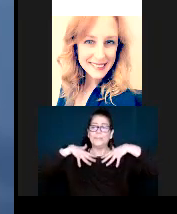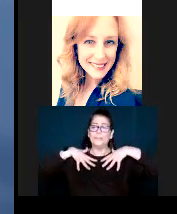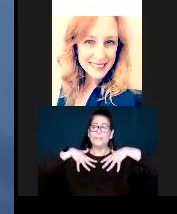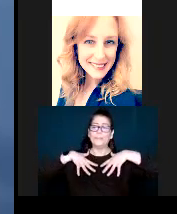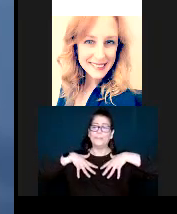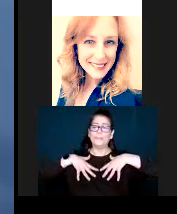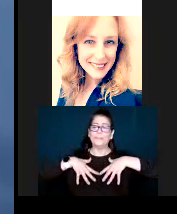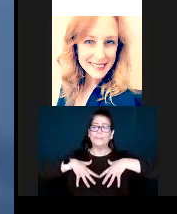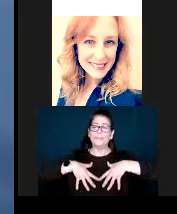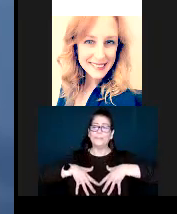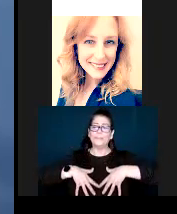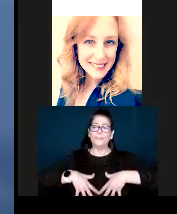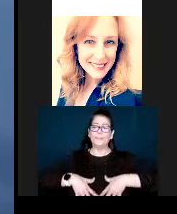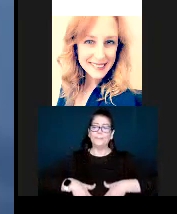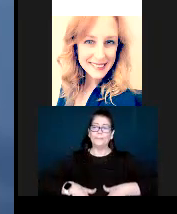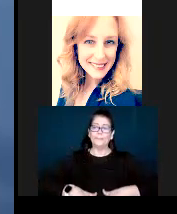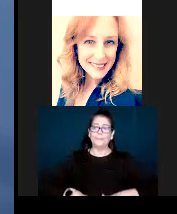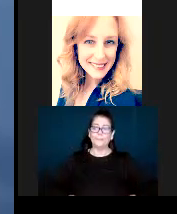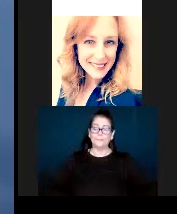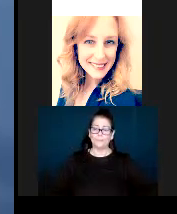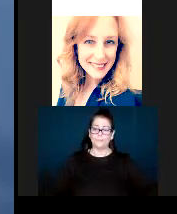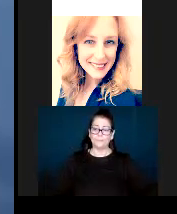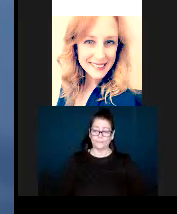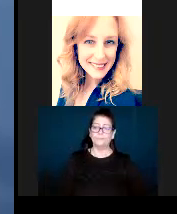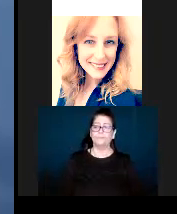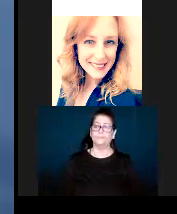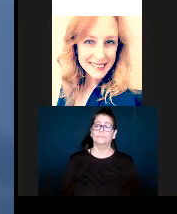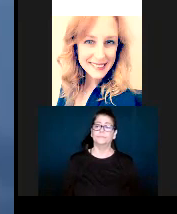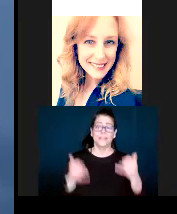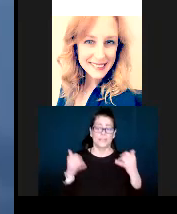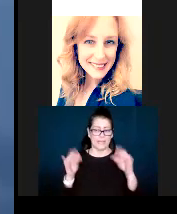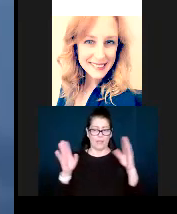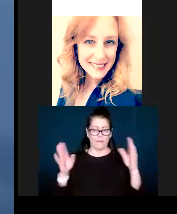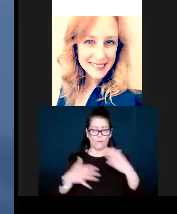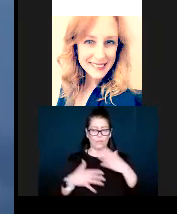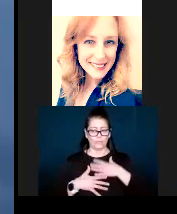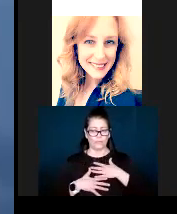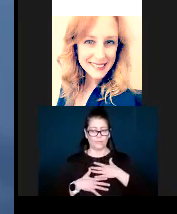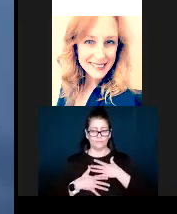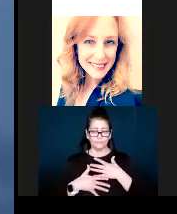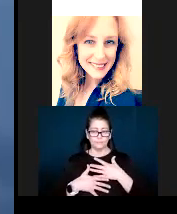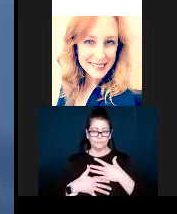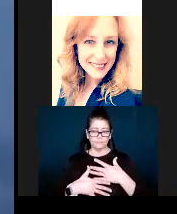And then I invite you to bring your attention to your inhales and your exhales.